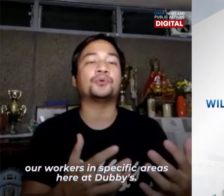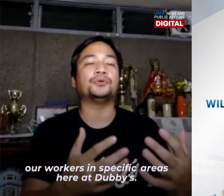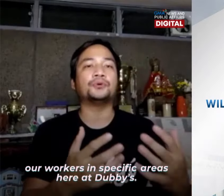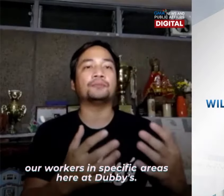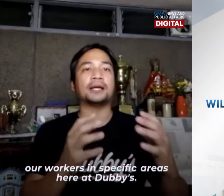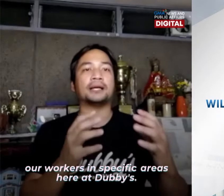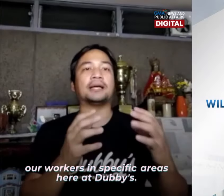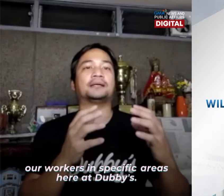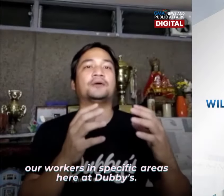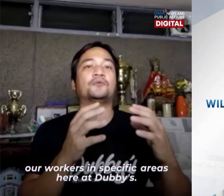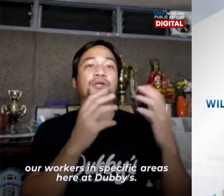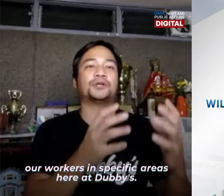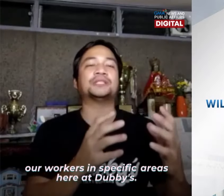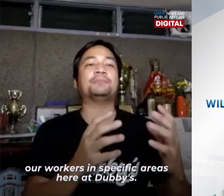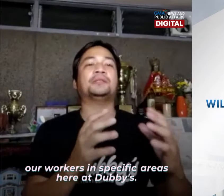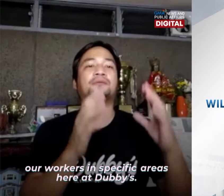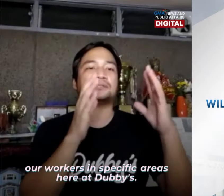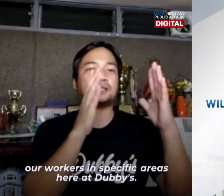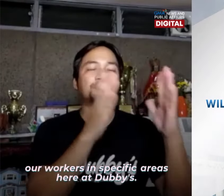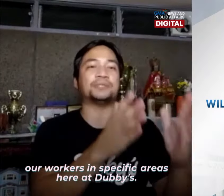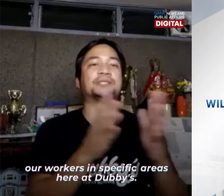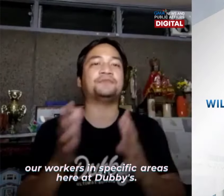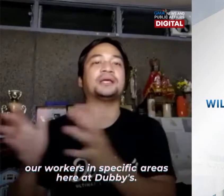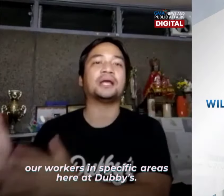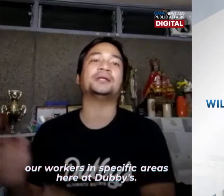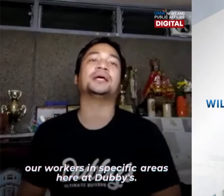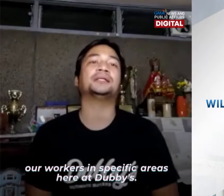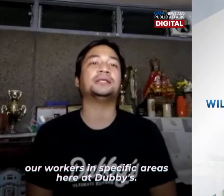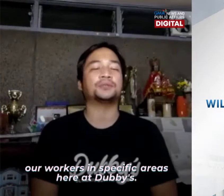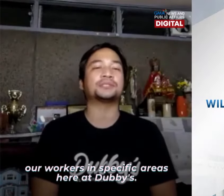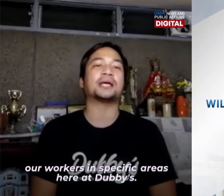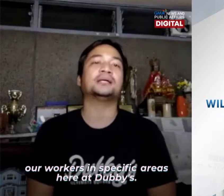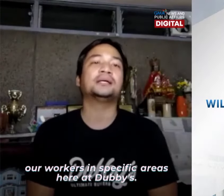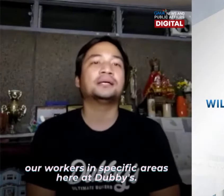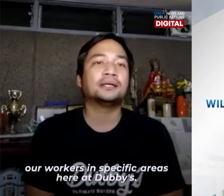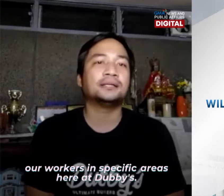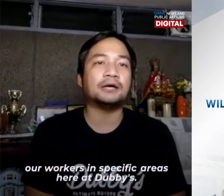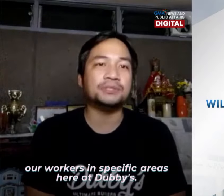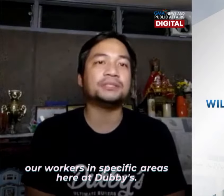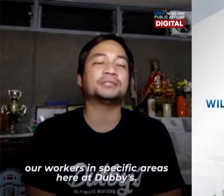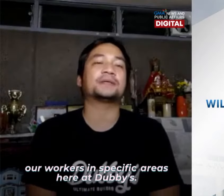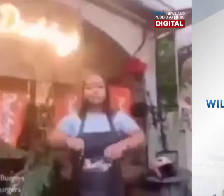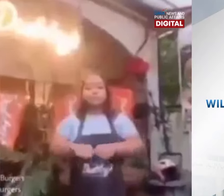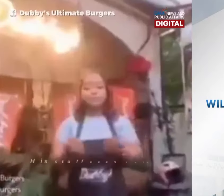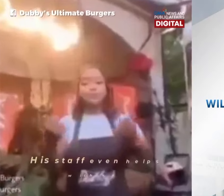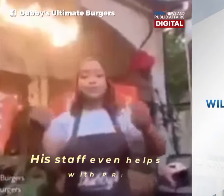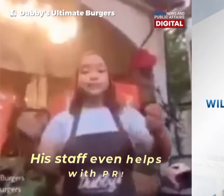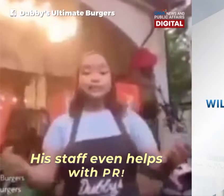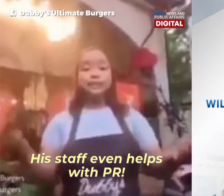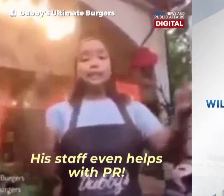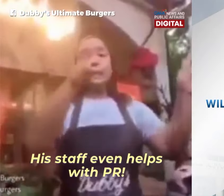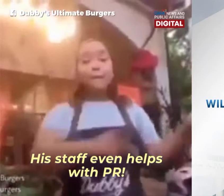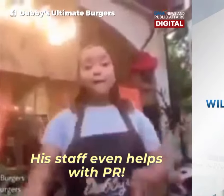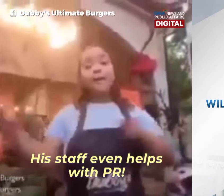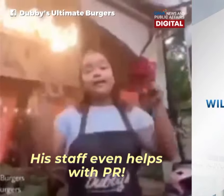po yung mga workers namin sa specific area dito sa Gabis.